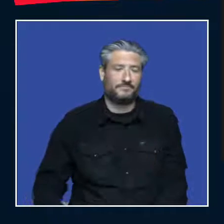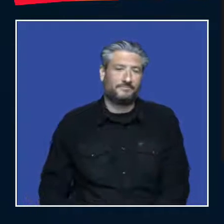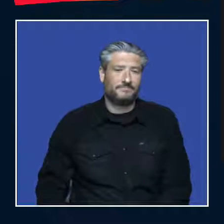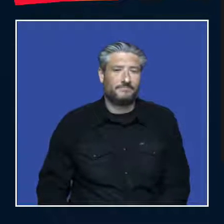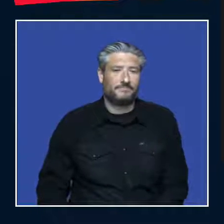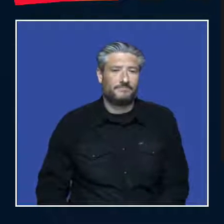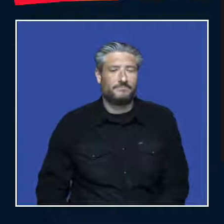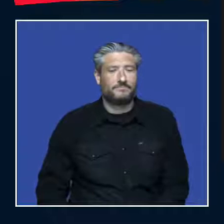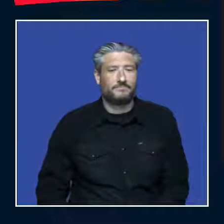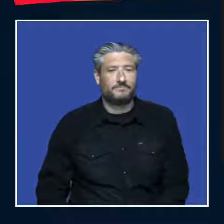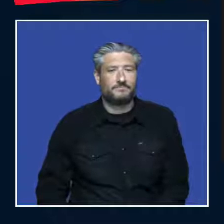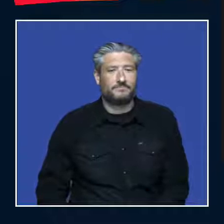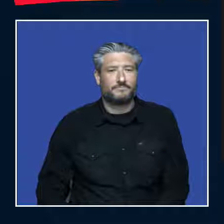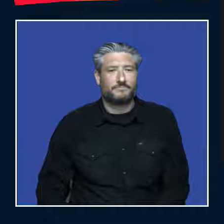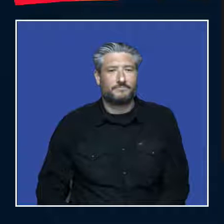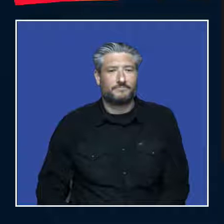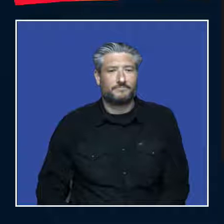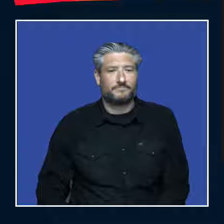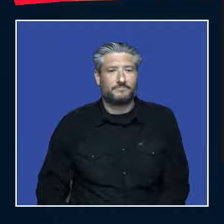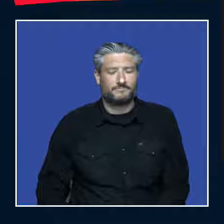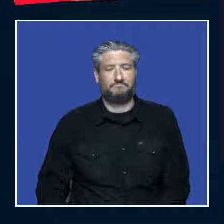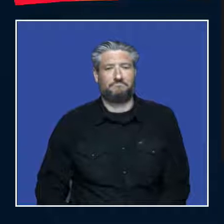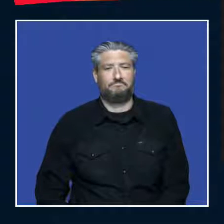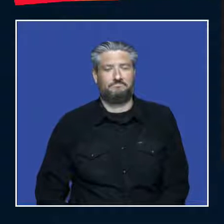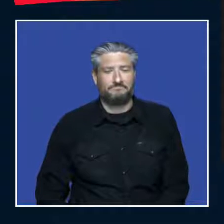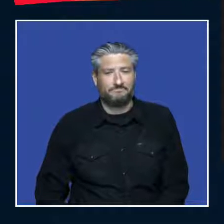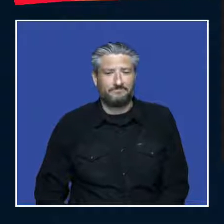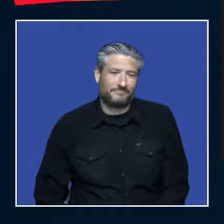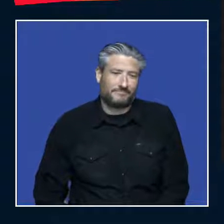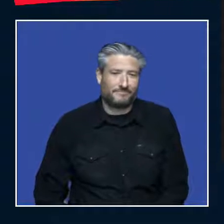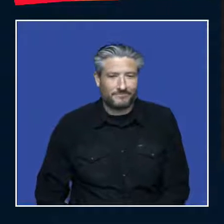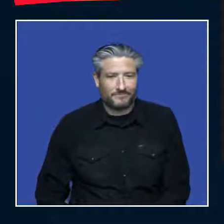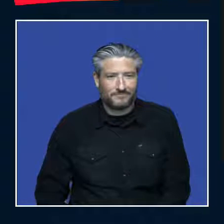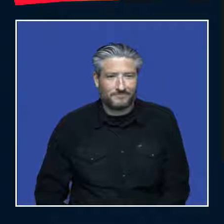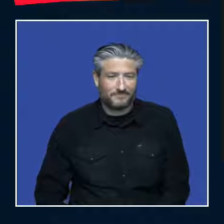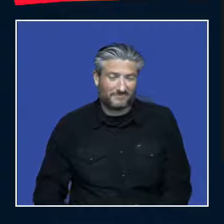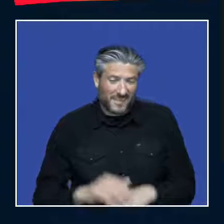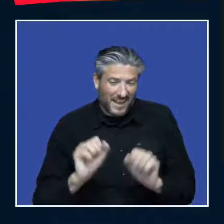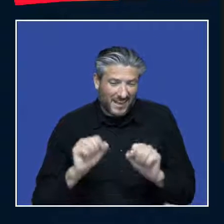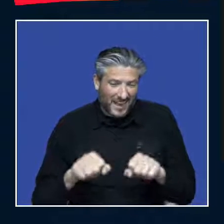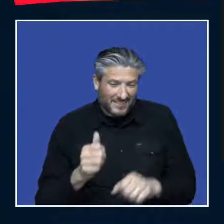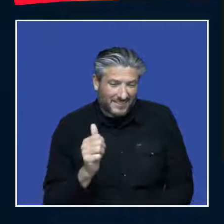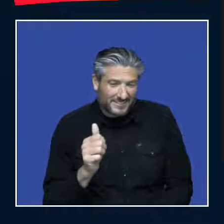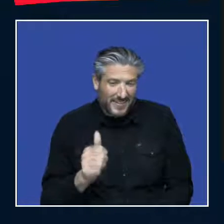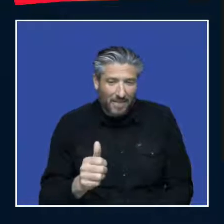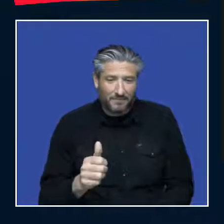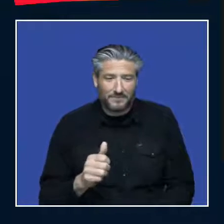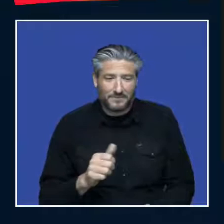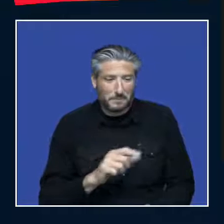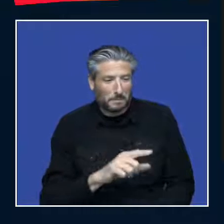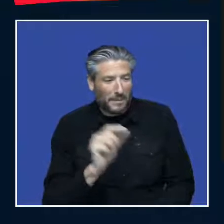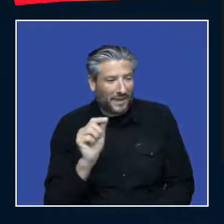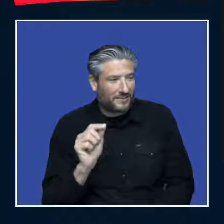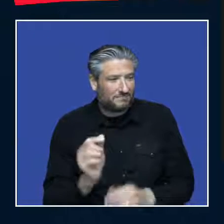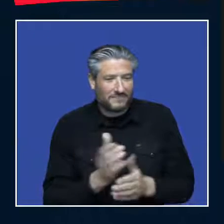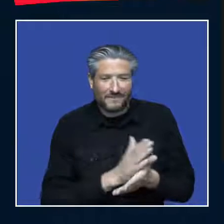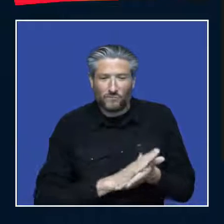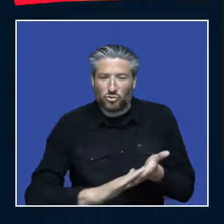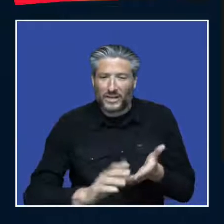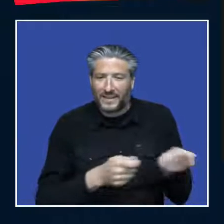Maybe the basic one was a bit too much overkill for this demo. You could also have used the free one here.